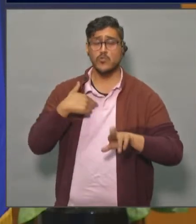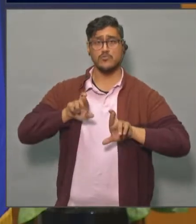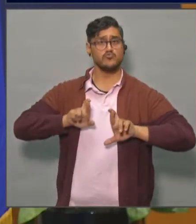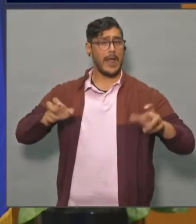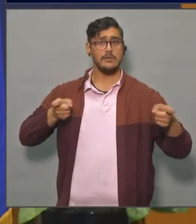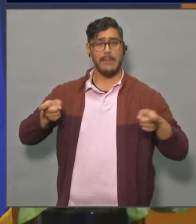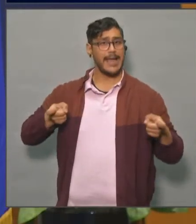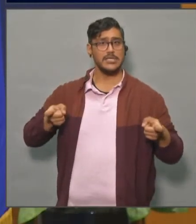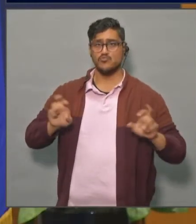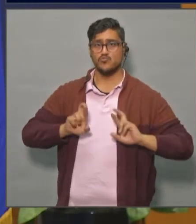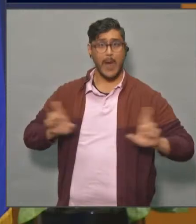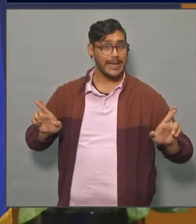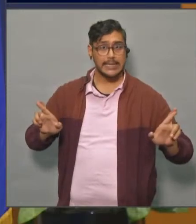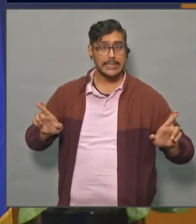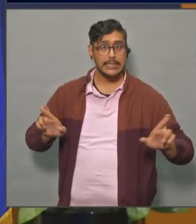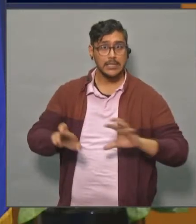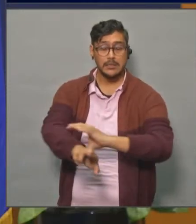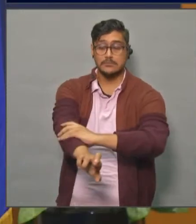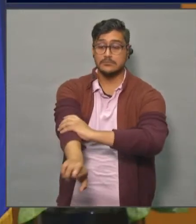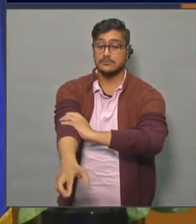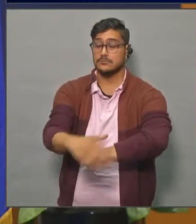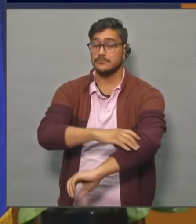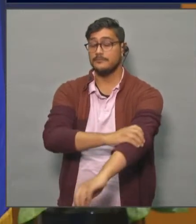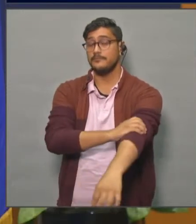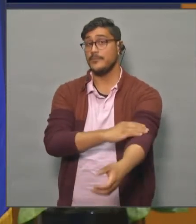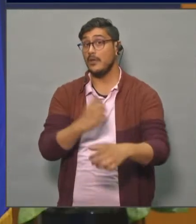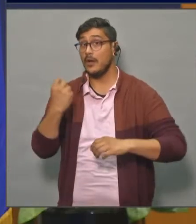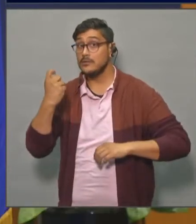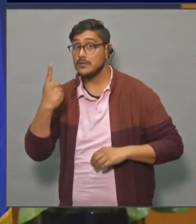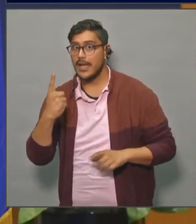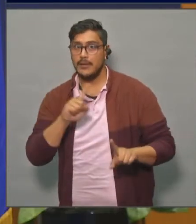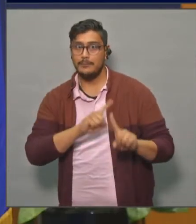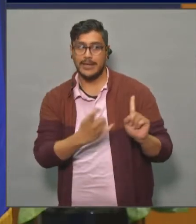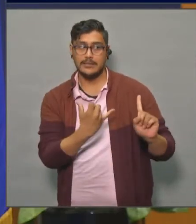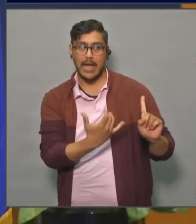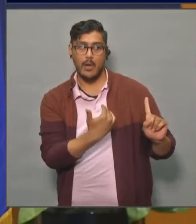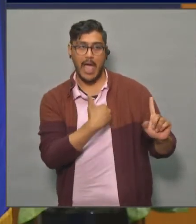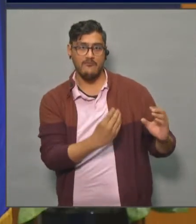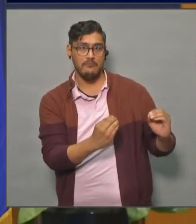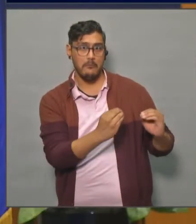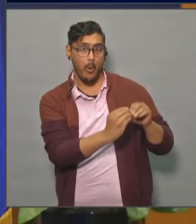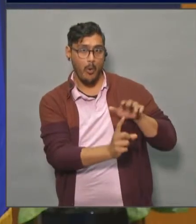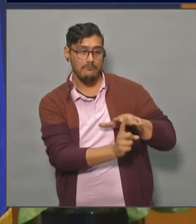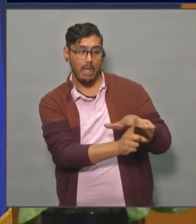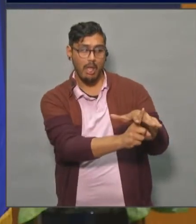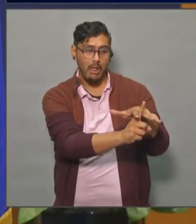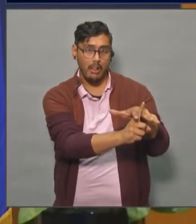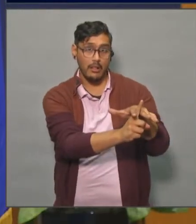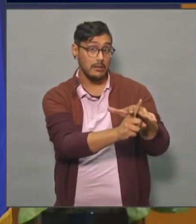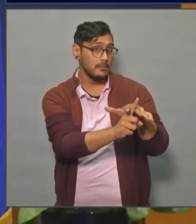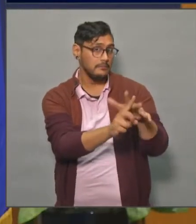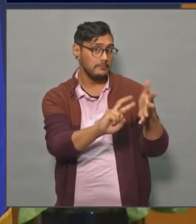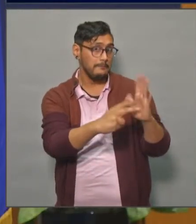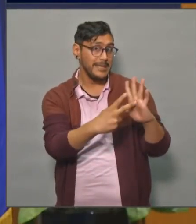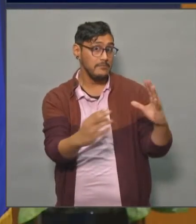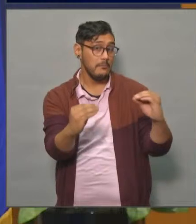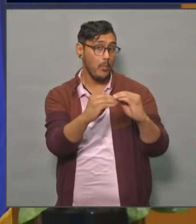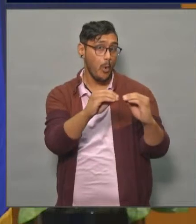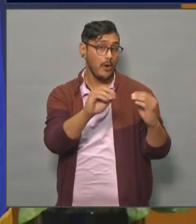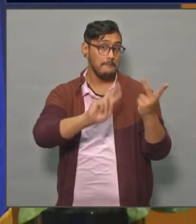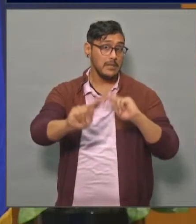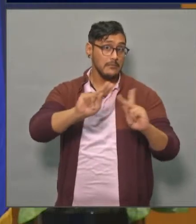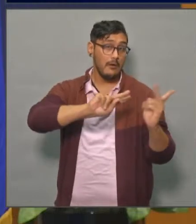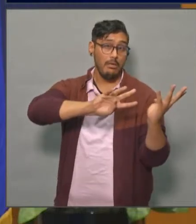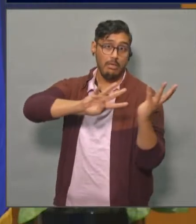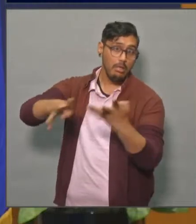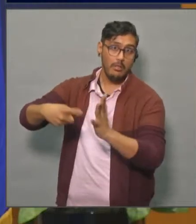we're worried is if we were to see the fact that we had more cases ended up resulting in a lot more people in the hospitals, and we ended up not